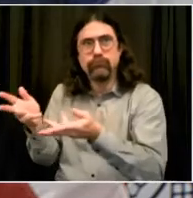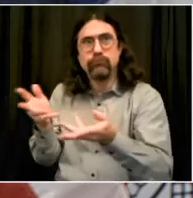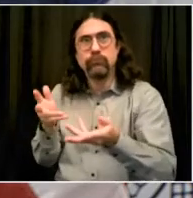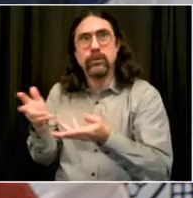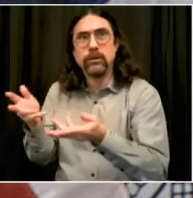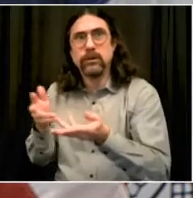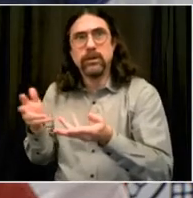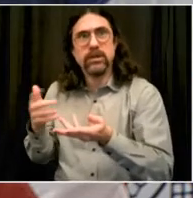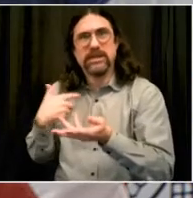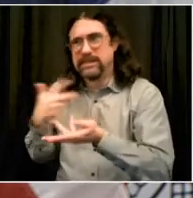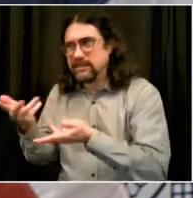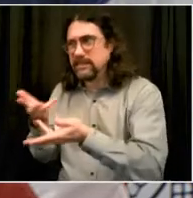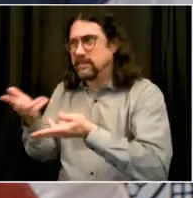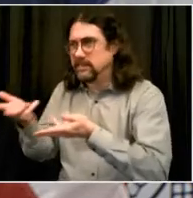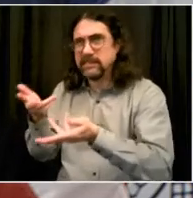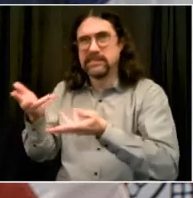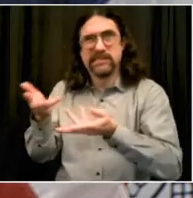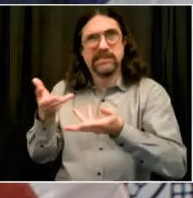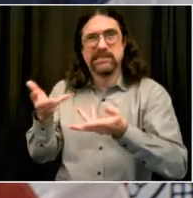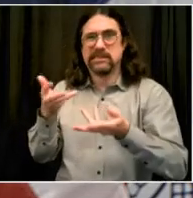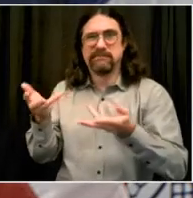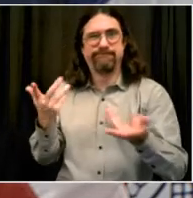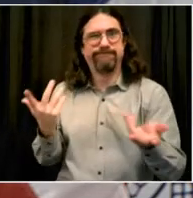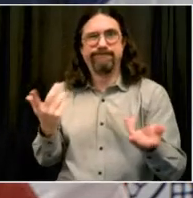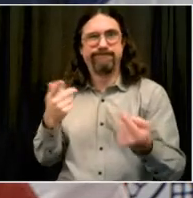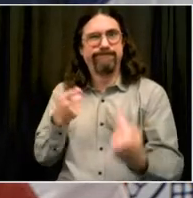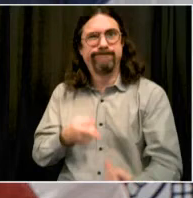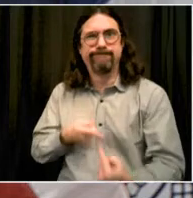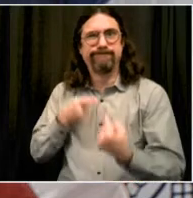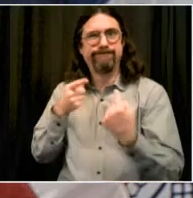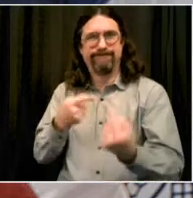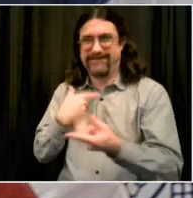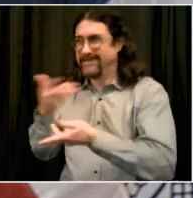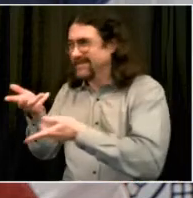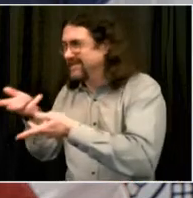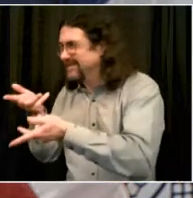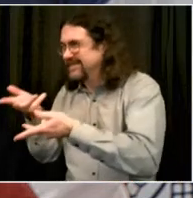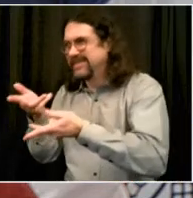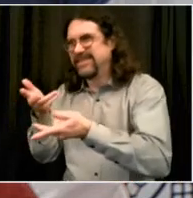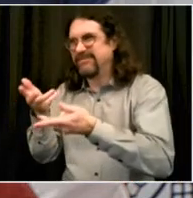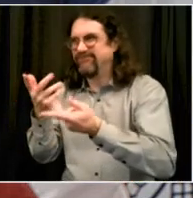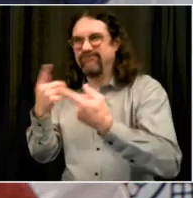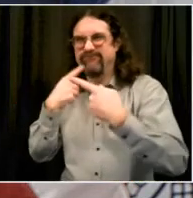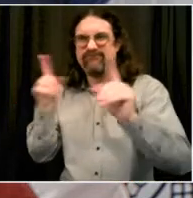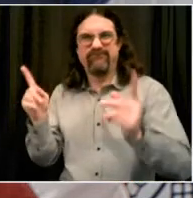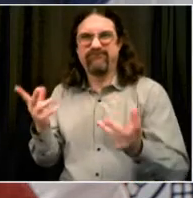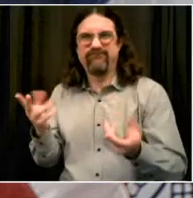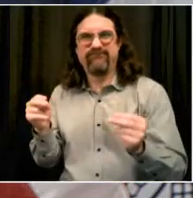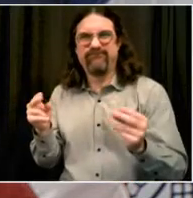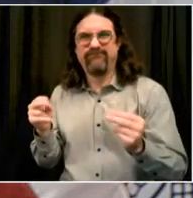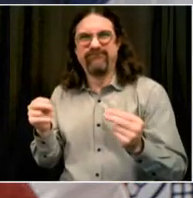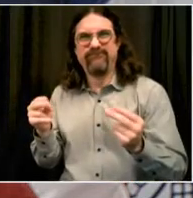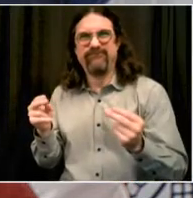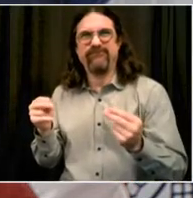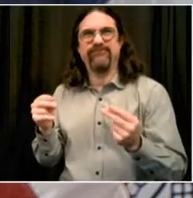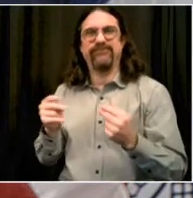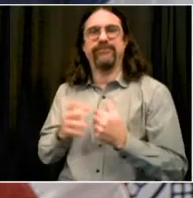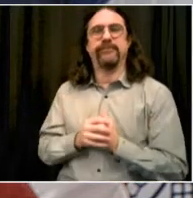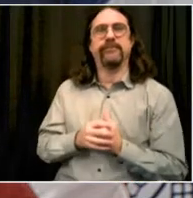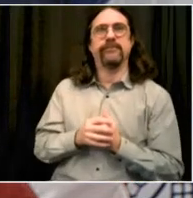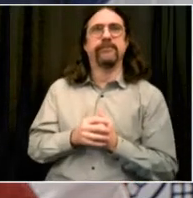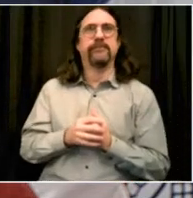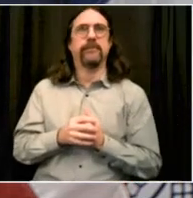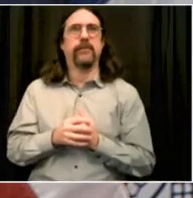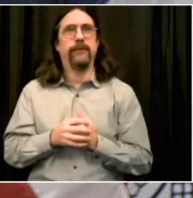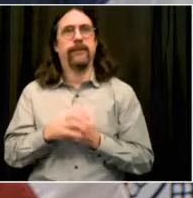with people who don't necessarily agree with what public measures are going into place, especially in these Orthodox Jewish pockets where we have